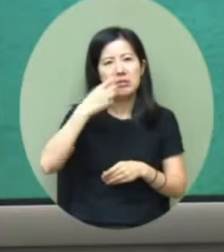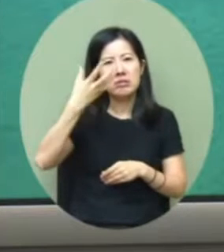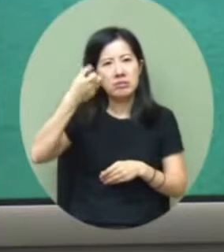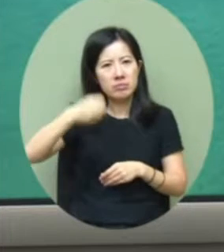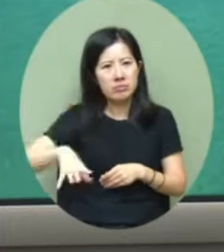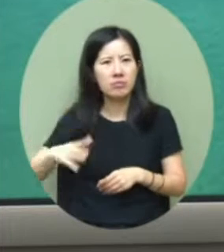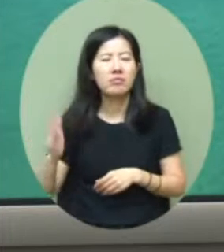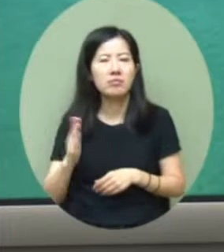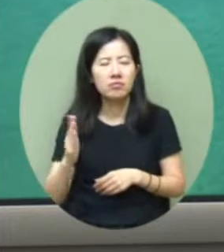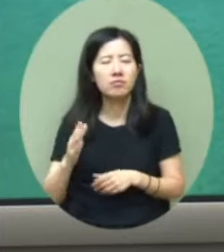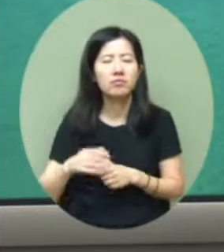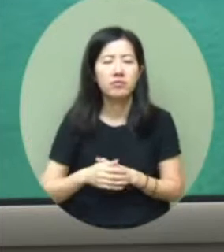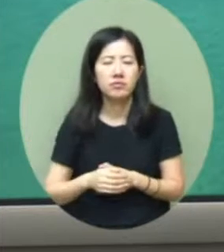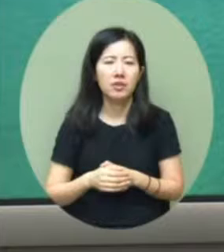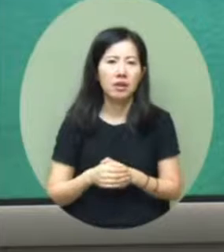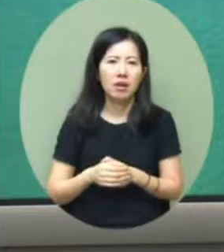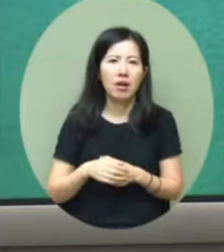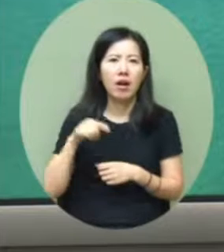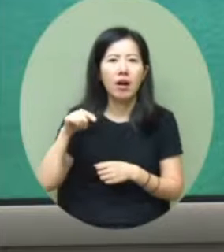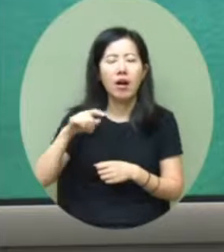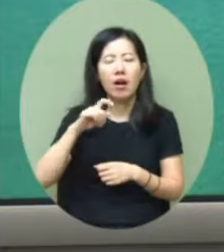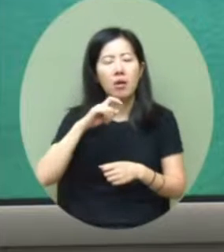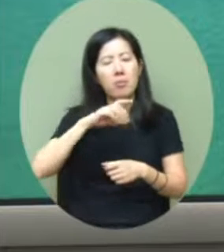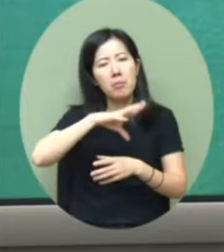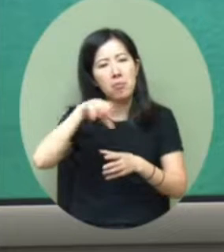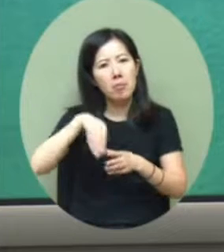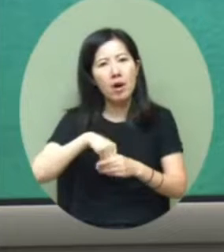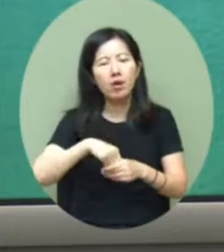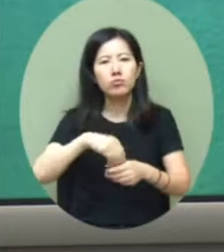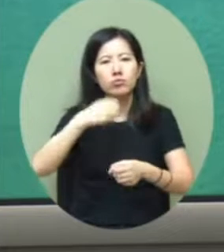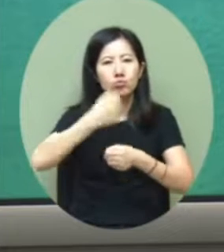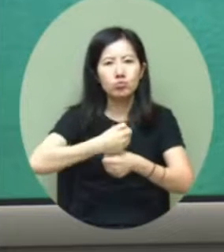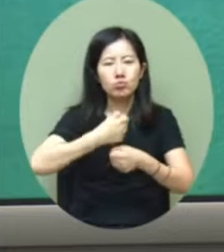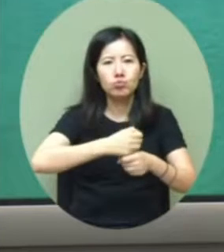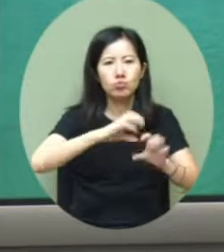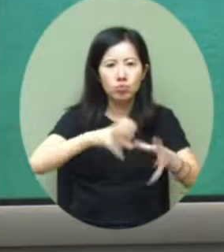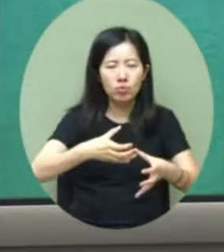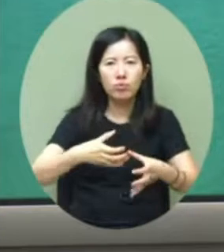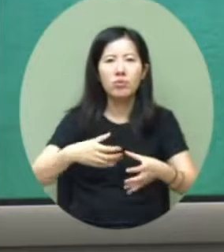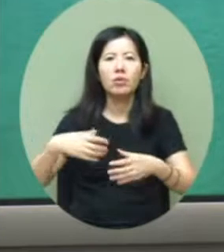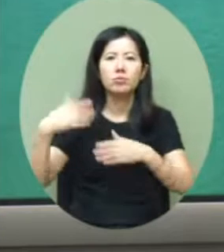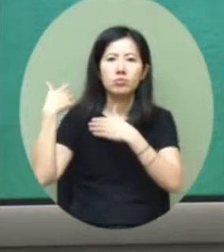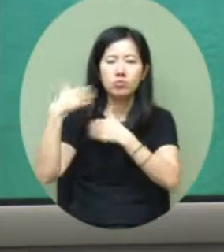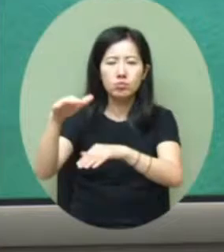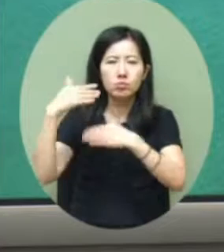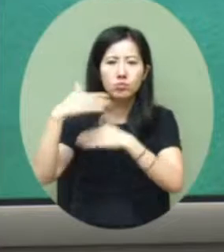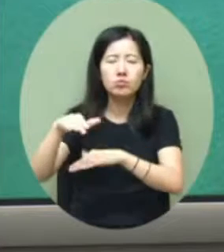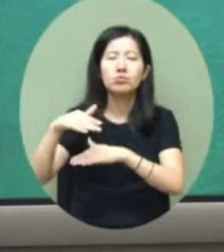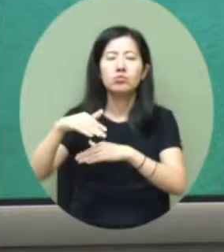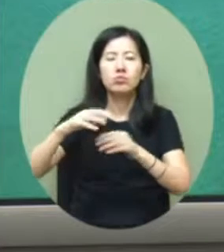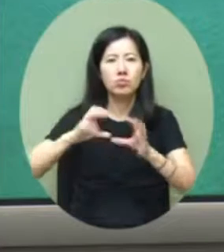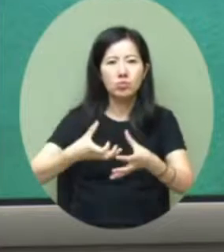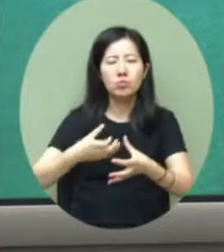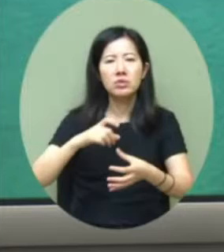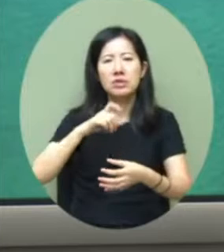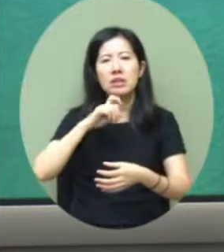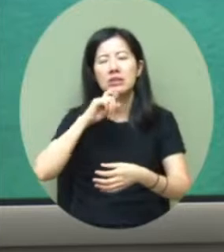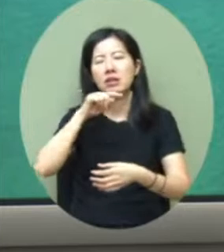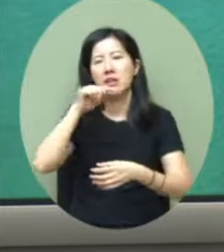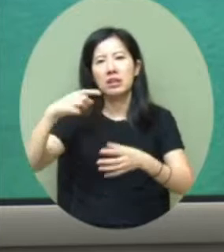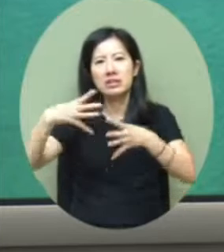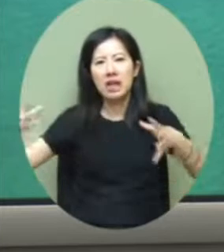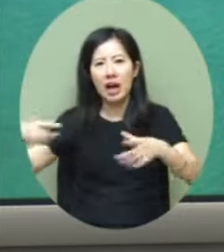Dozens of enterprises have made their applications, submitted their applications for